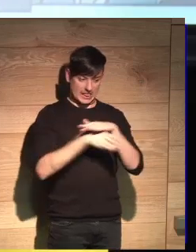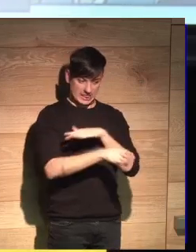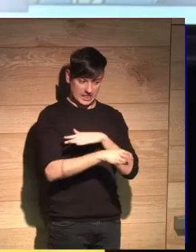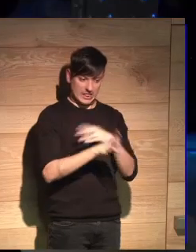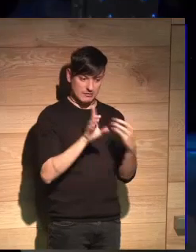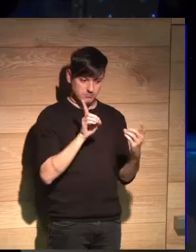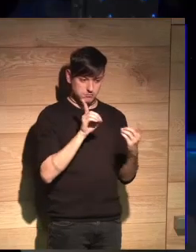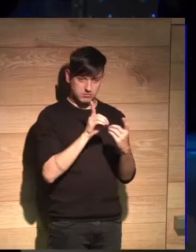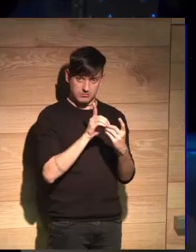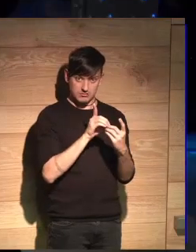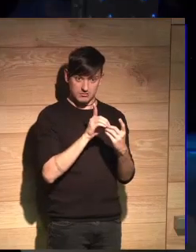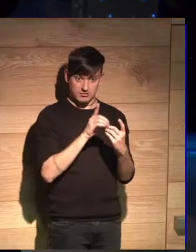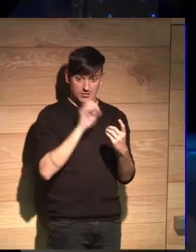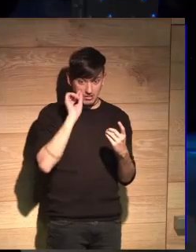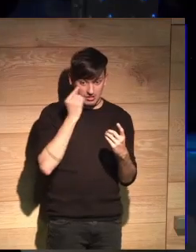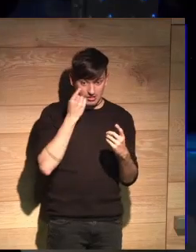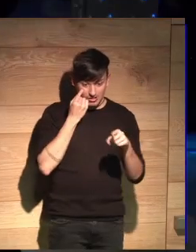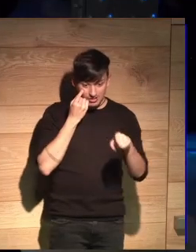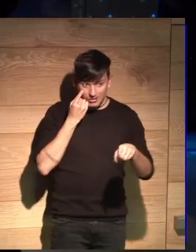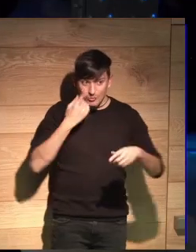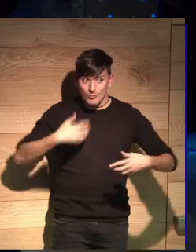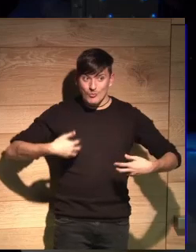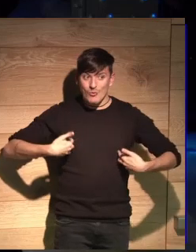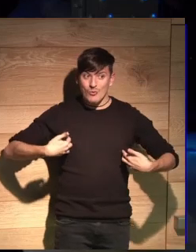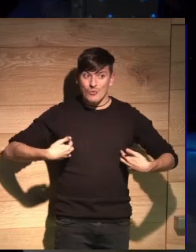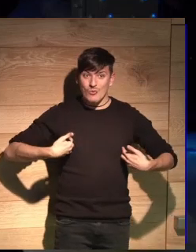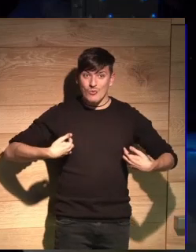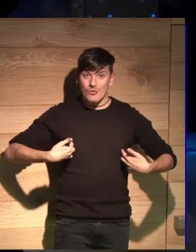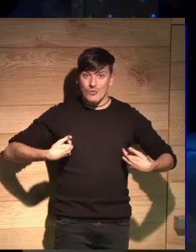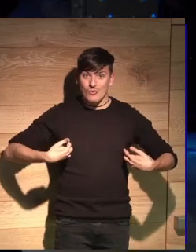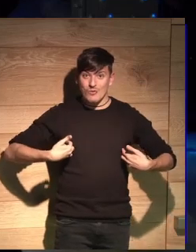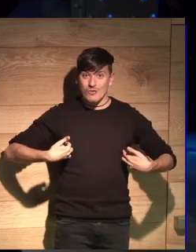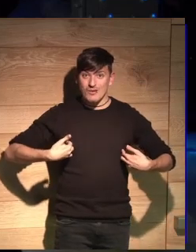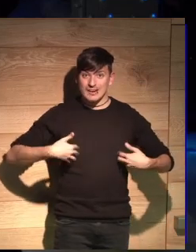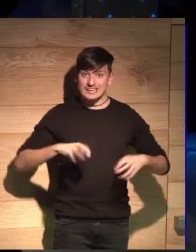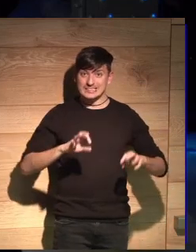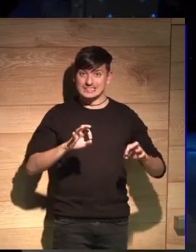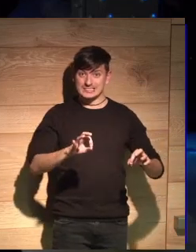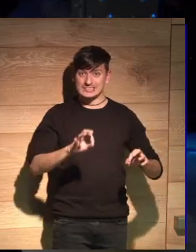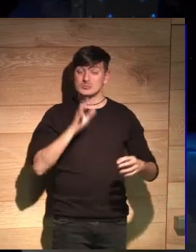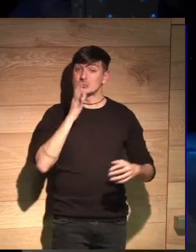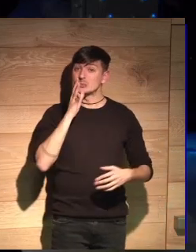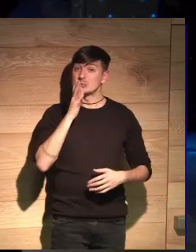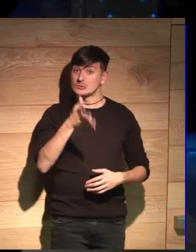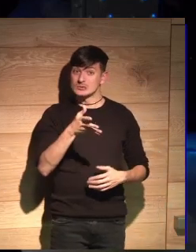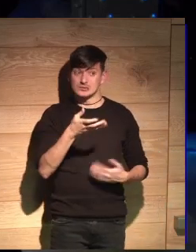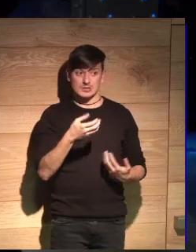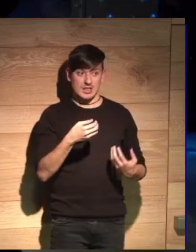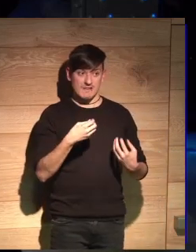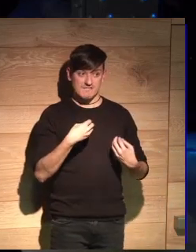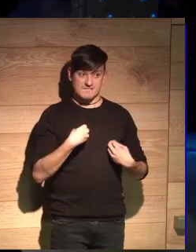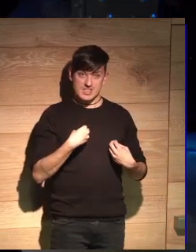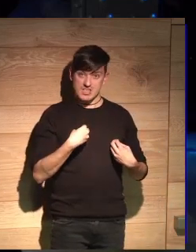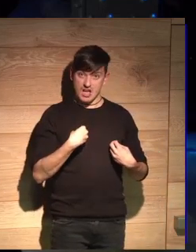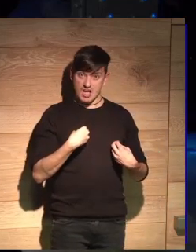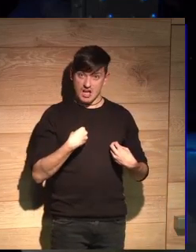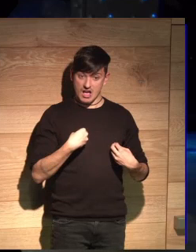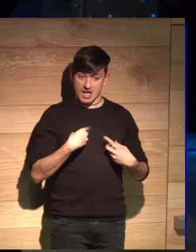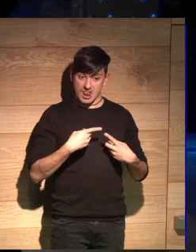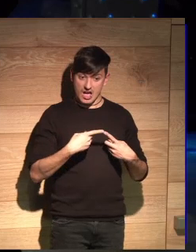access where the millionaire is, and he finds out that he's an orangutan. Why? Because by prolonging